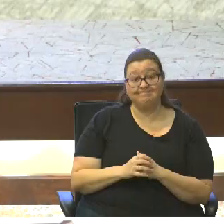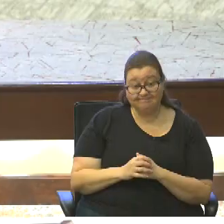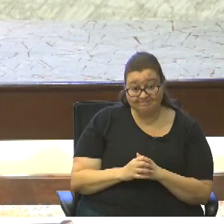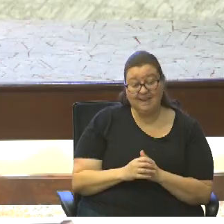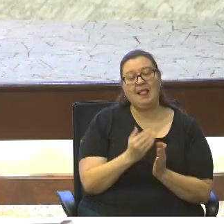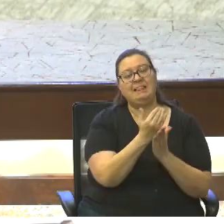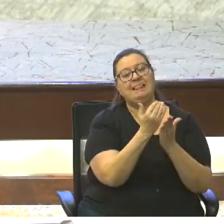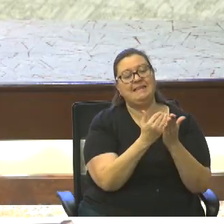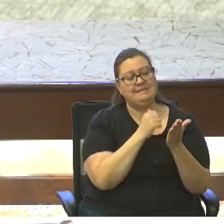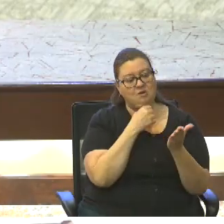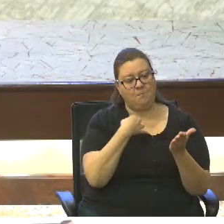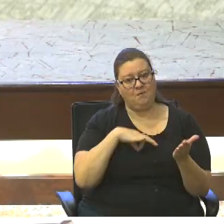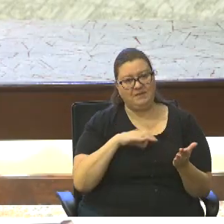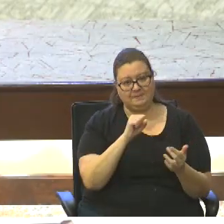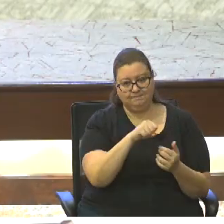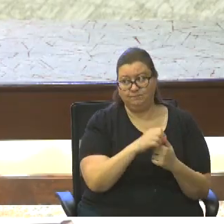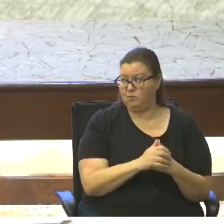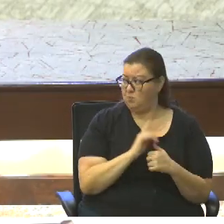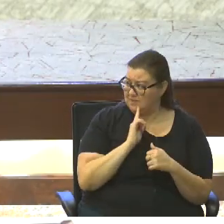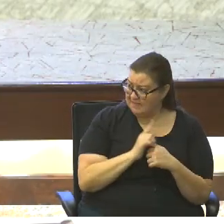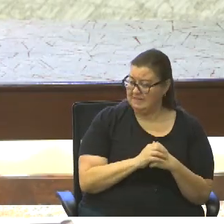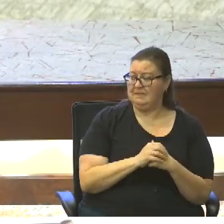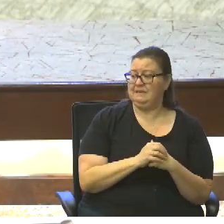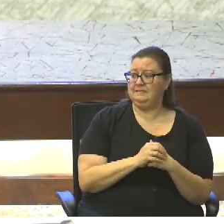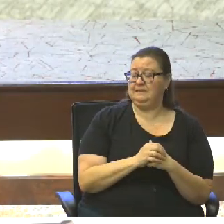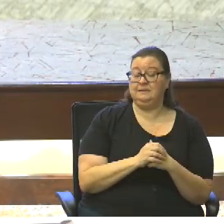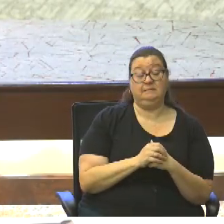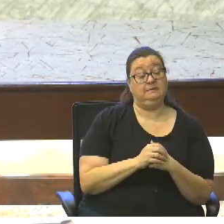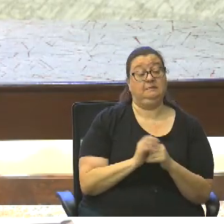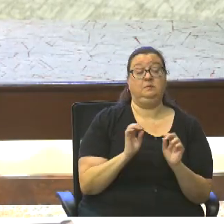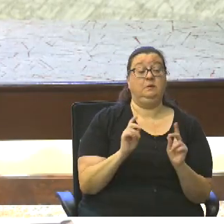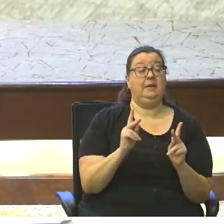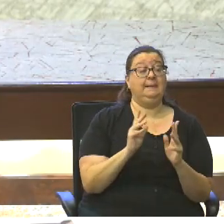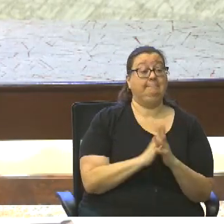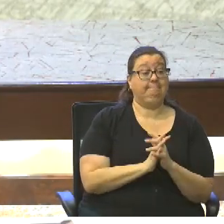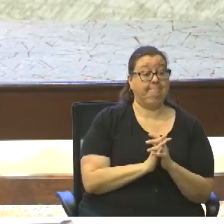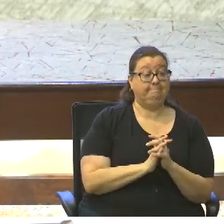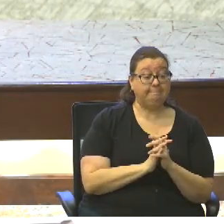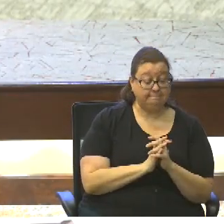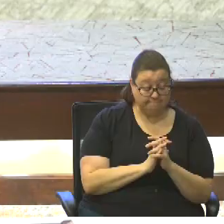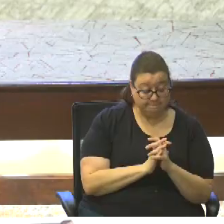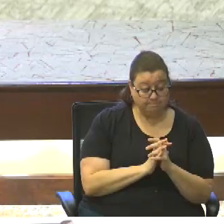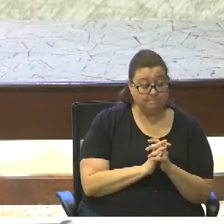They're listed as a not-for-profit. Basically. Okay.